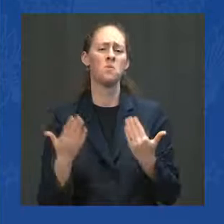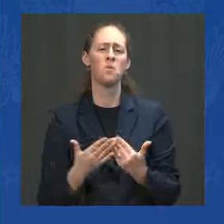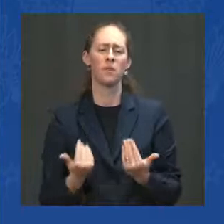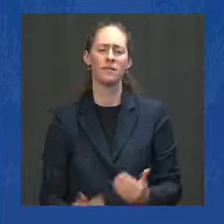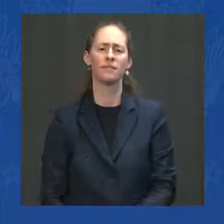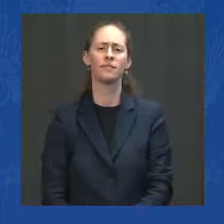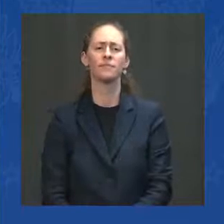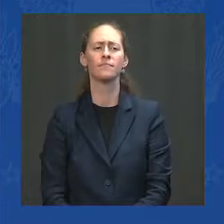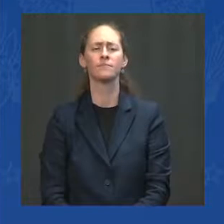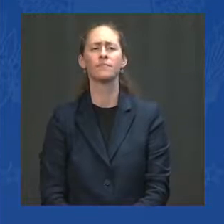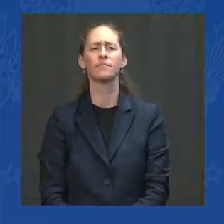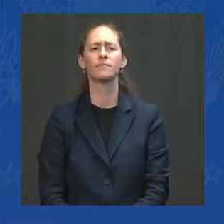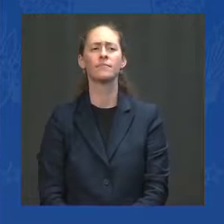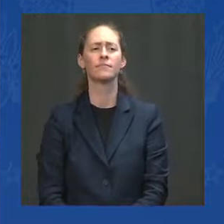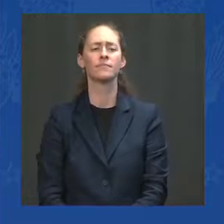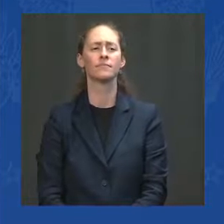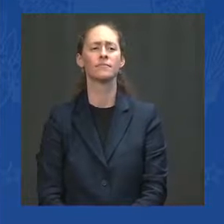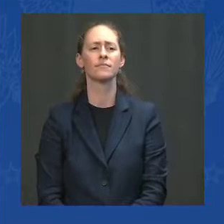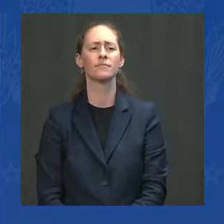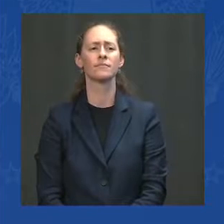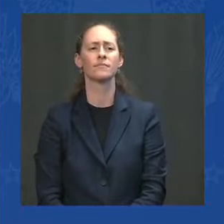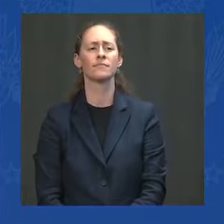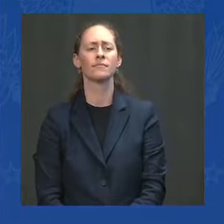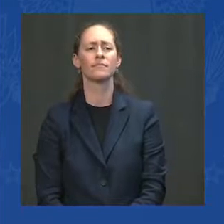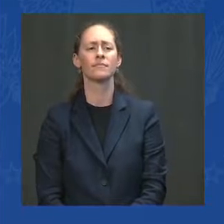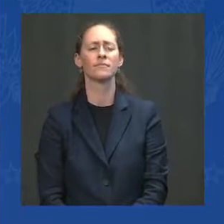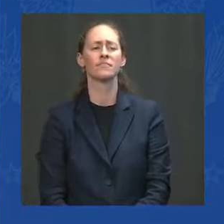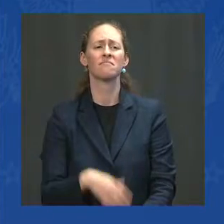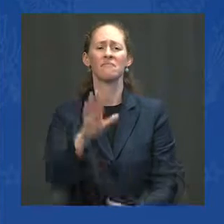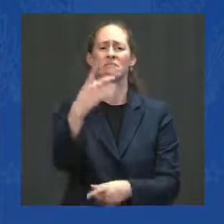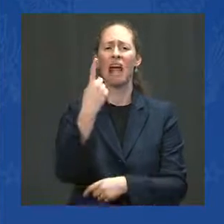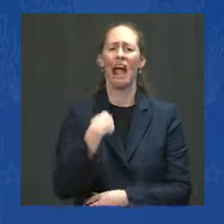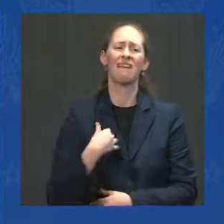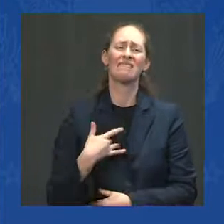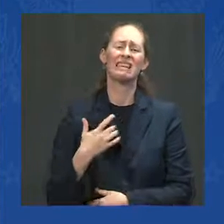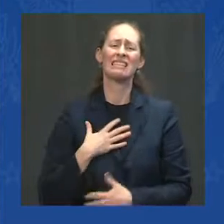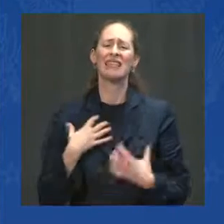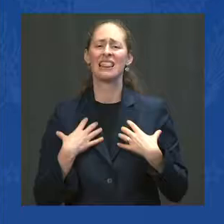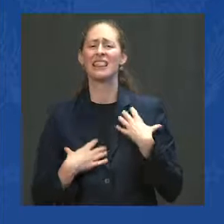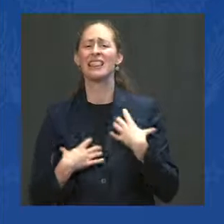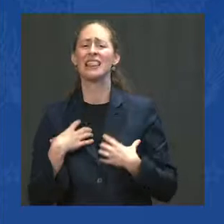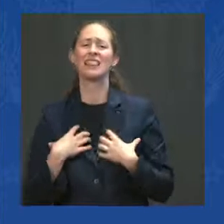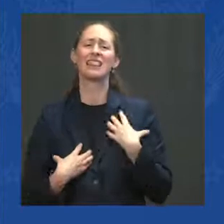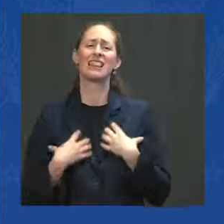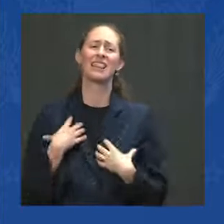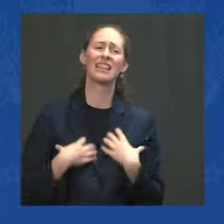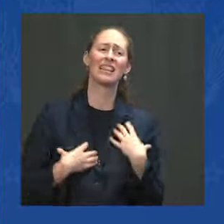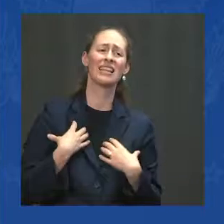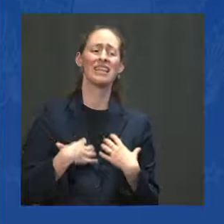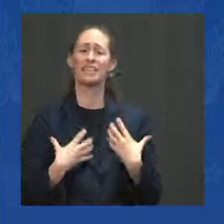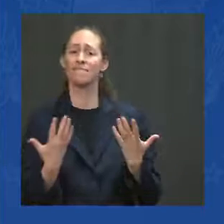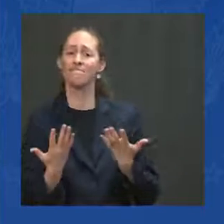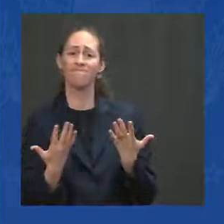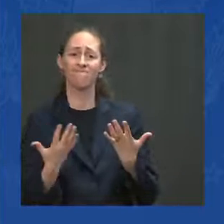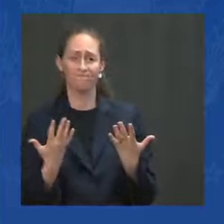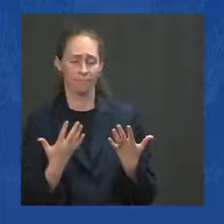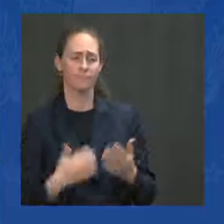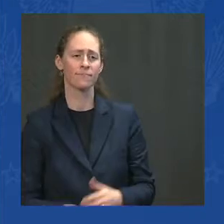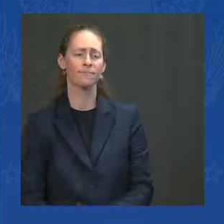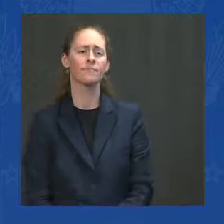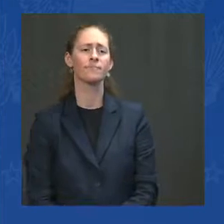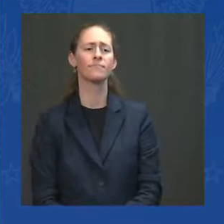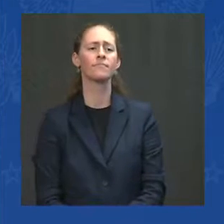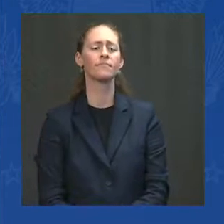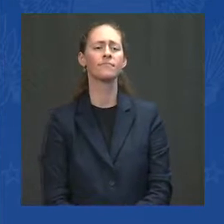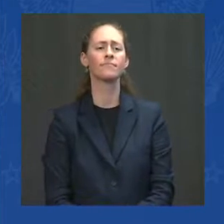little disingenuous, when I suggest that people in zones